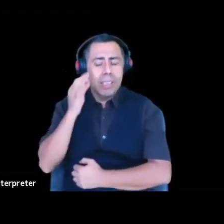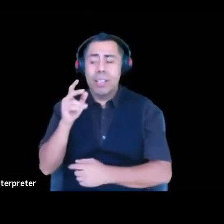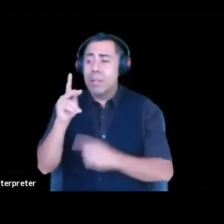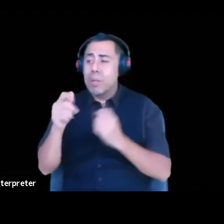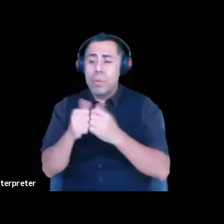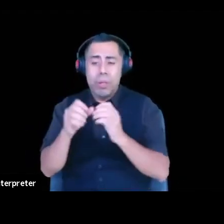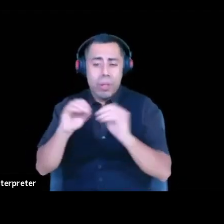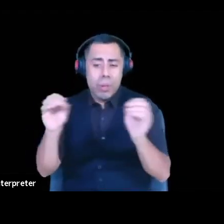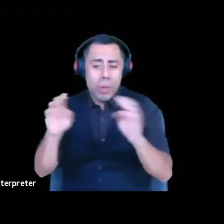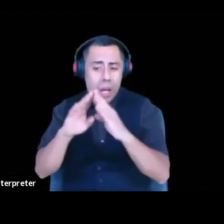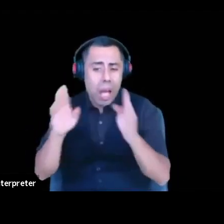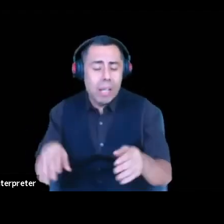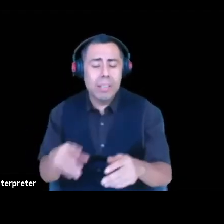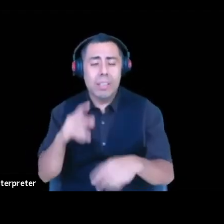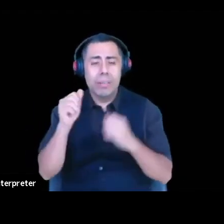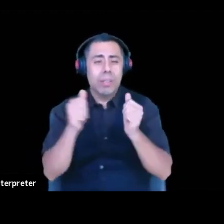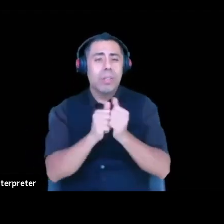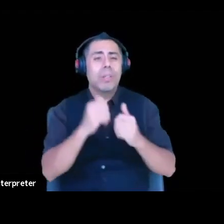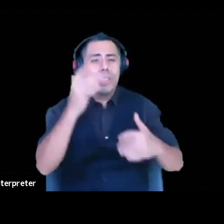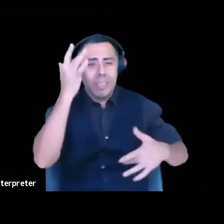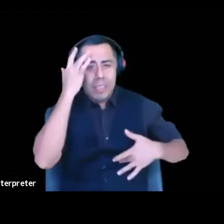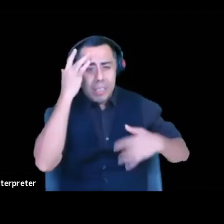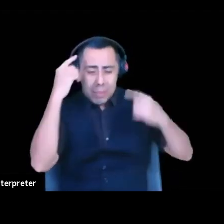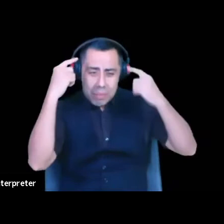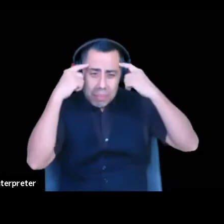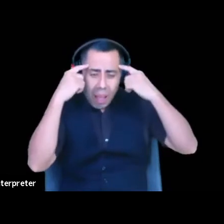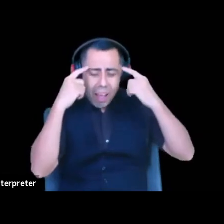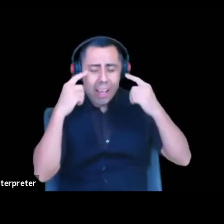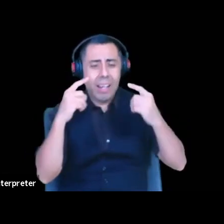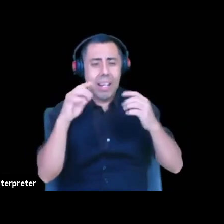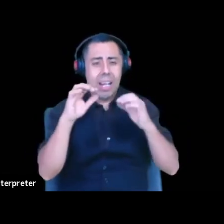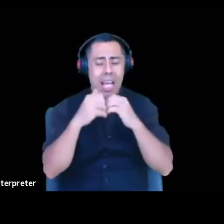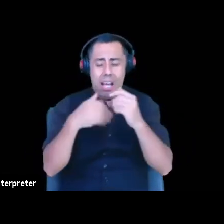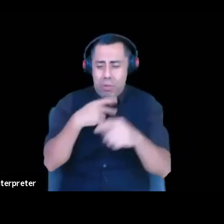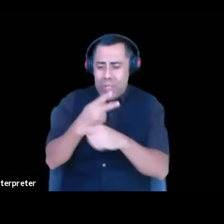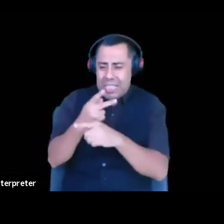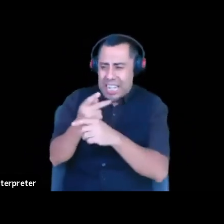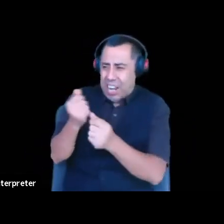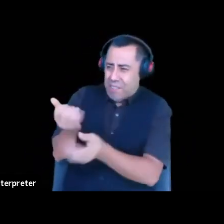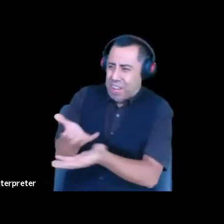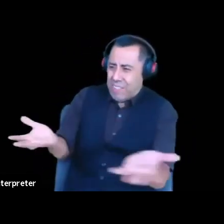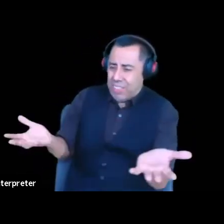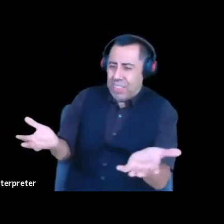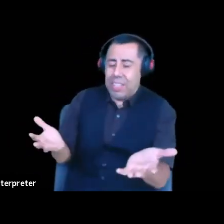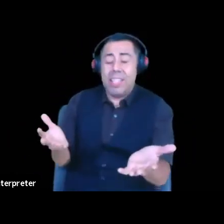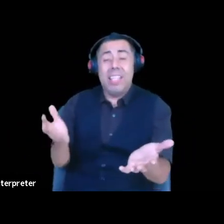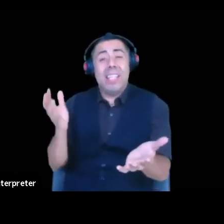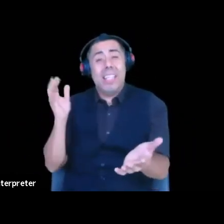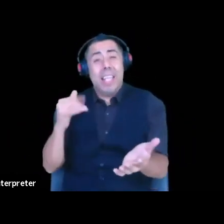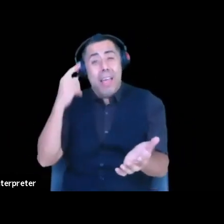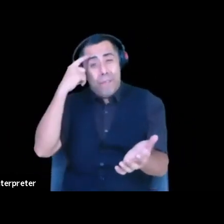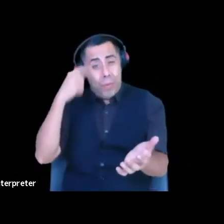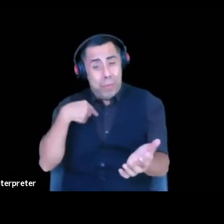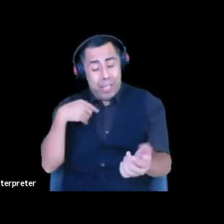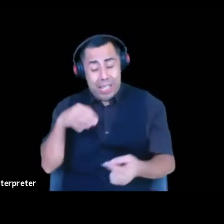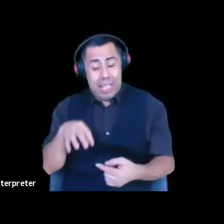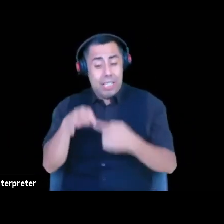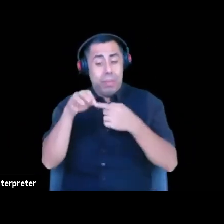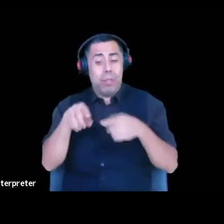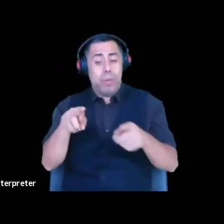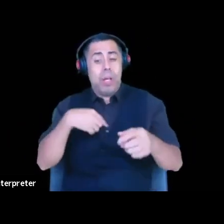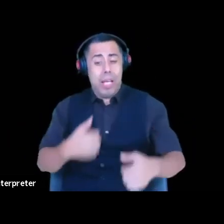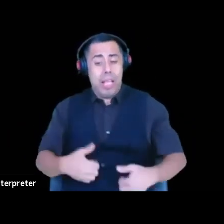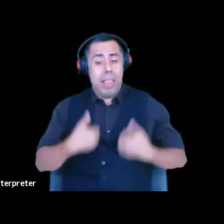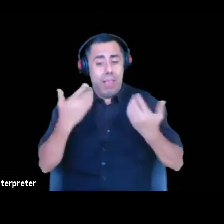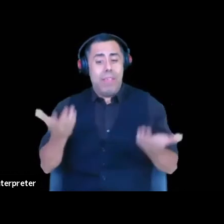mental illness, and how we deal with that. And for me, all of that came down to, especially living here in Phoenix, interactions